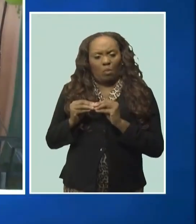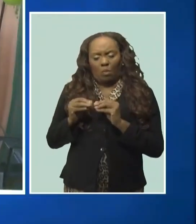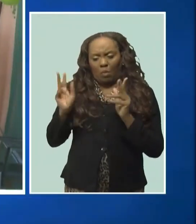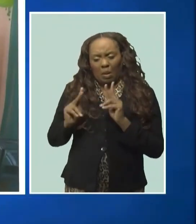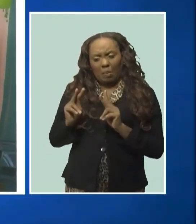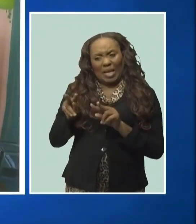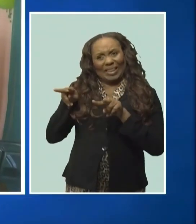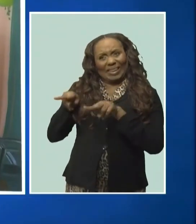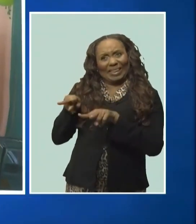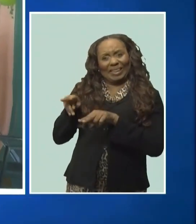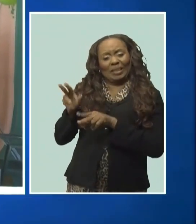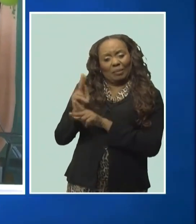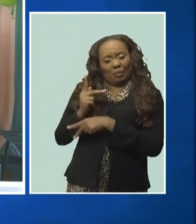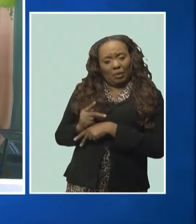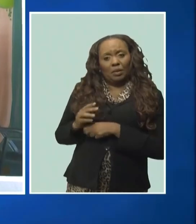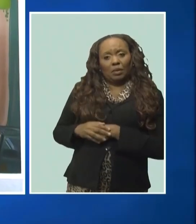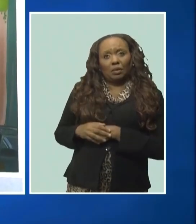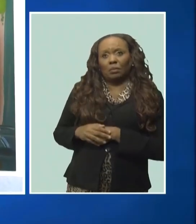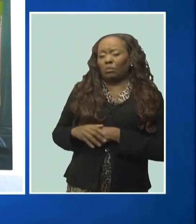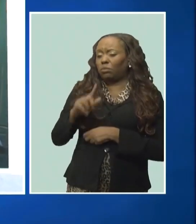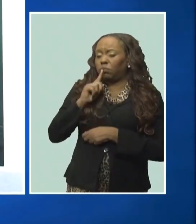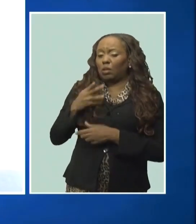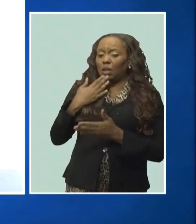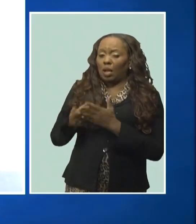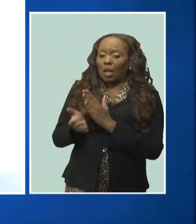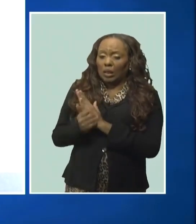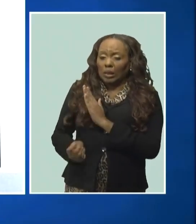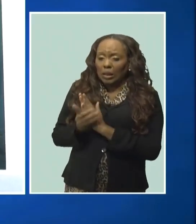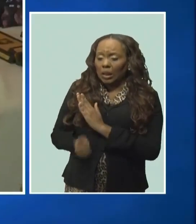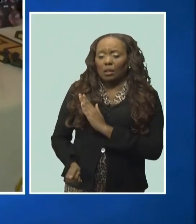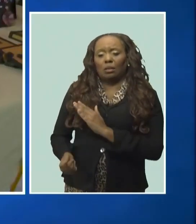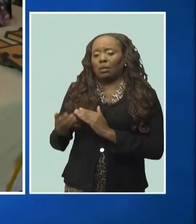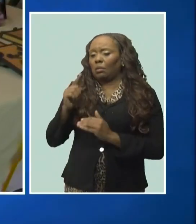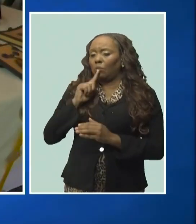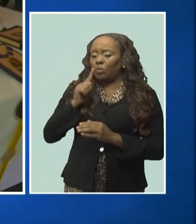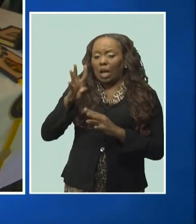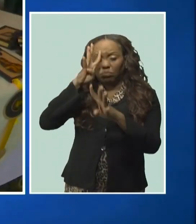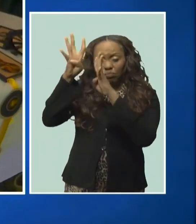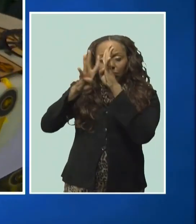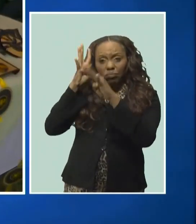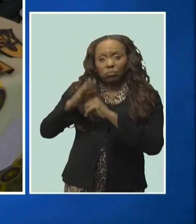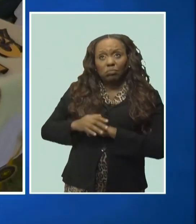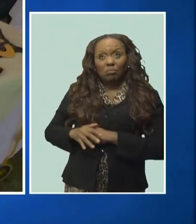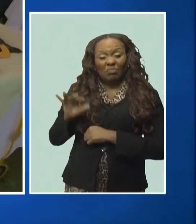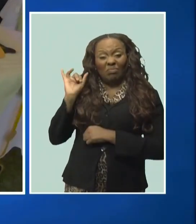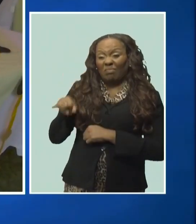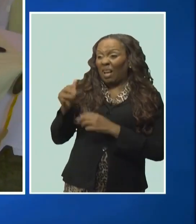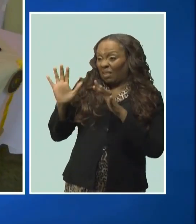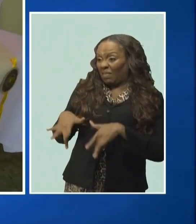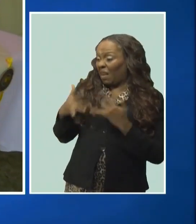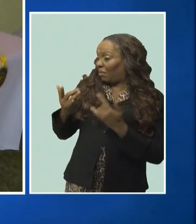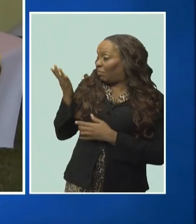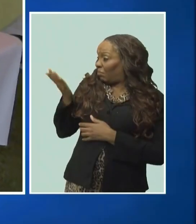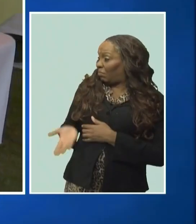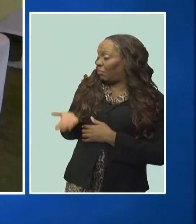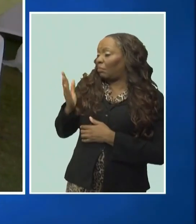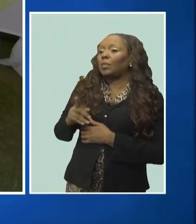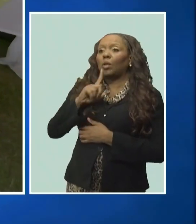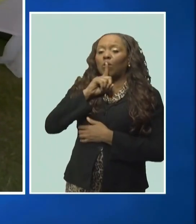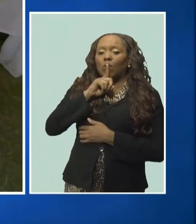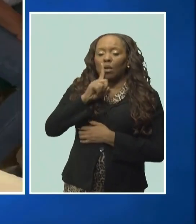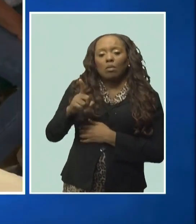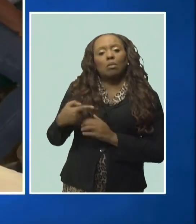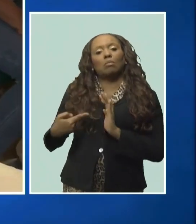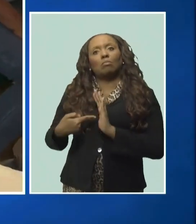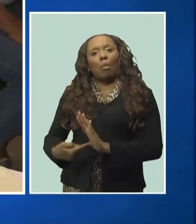on show were a credit to their talent and creativity. This event, according to Mr. Mosley, built on the experience